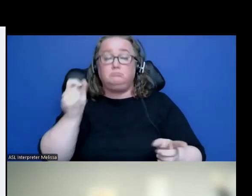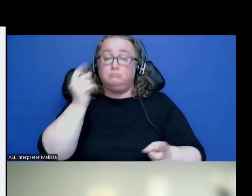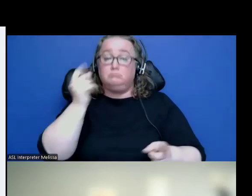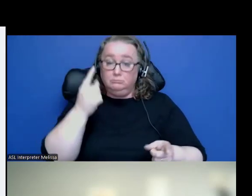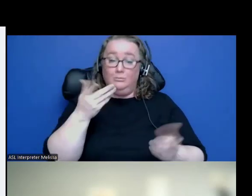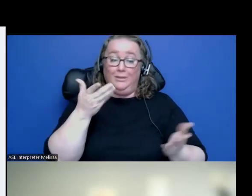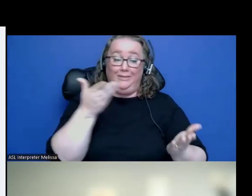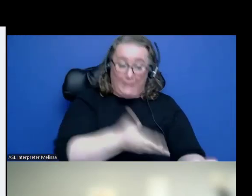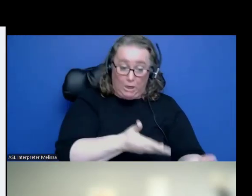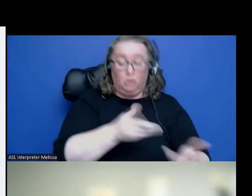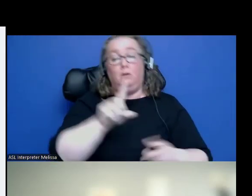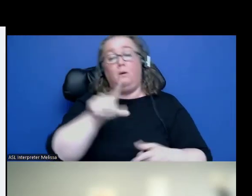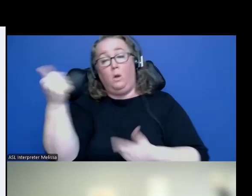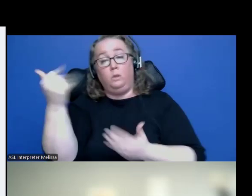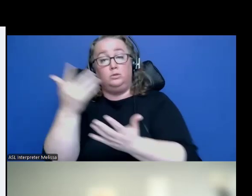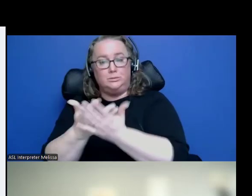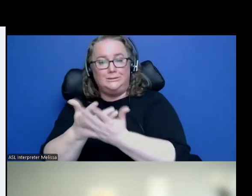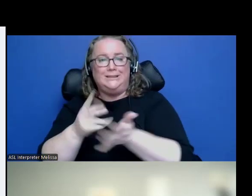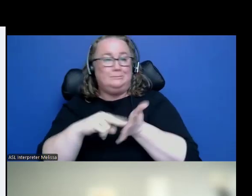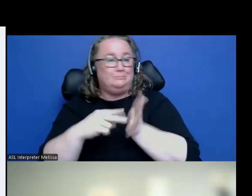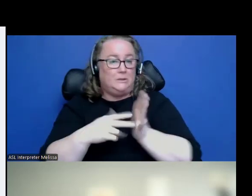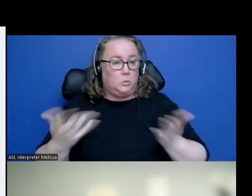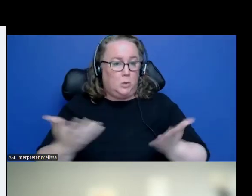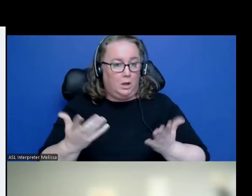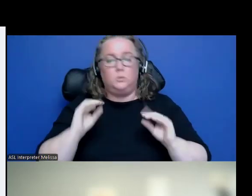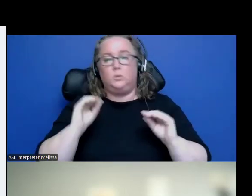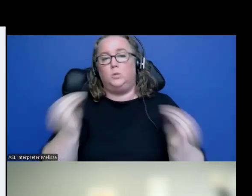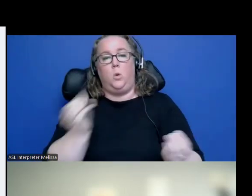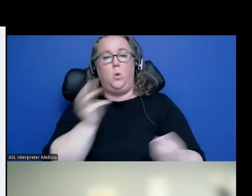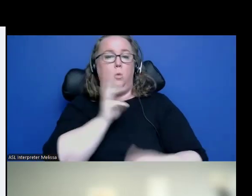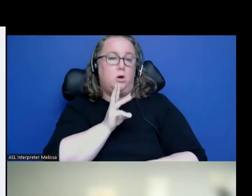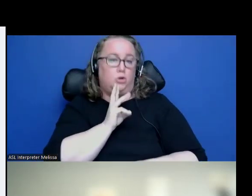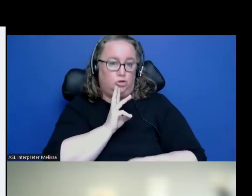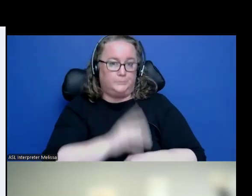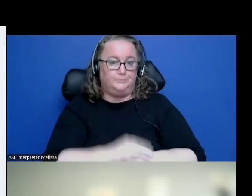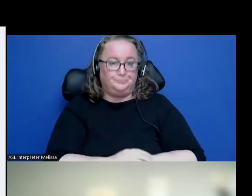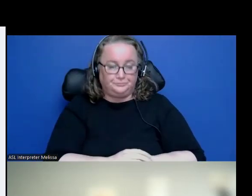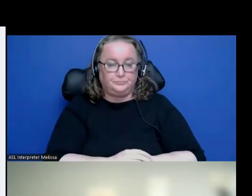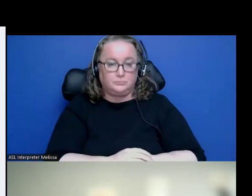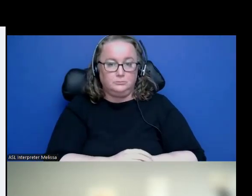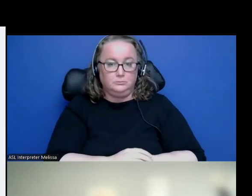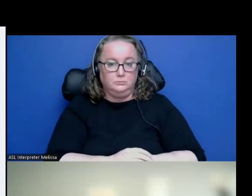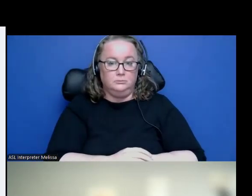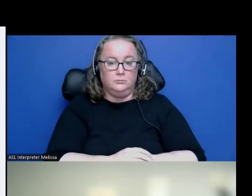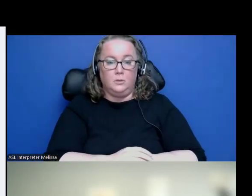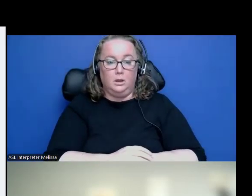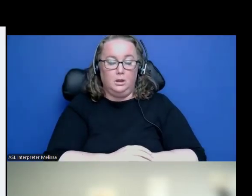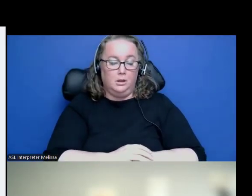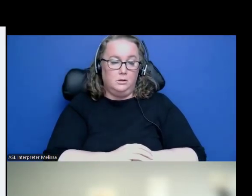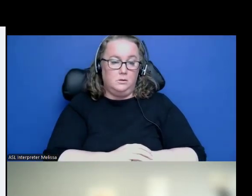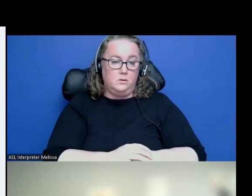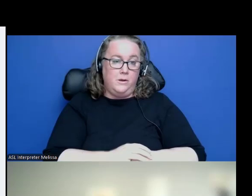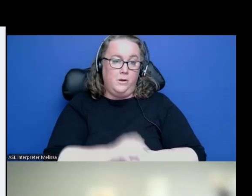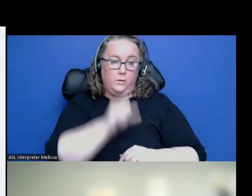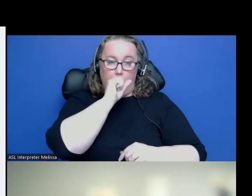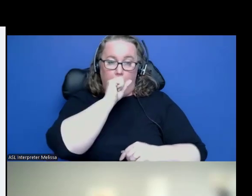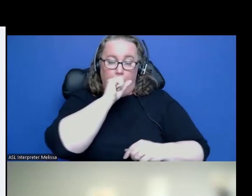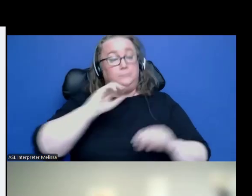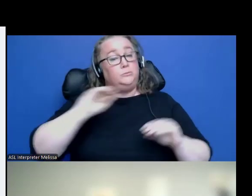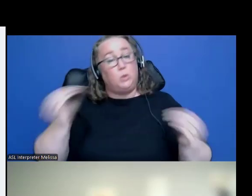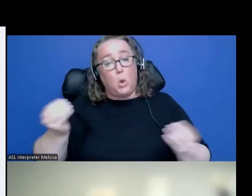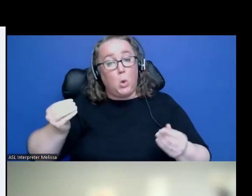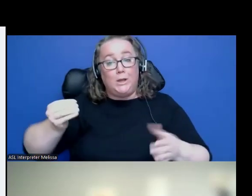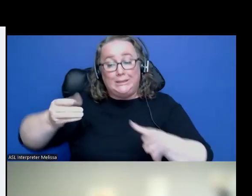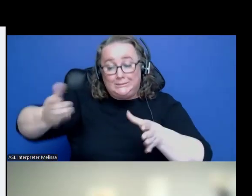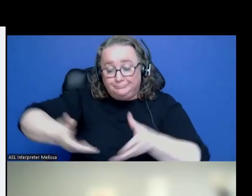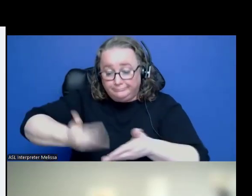prisons, means a cell with no running water, meaning generally no toilet or sink,